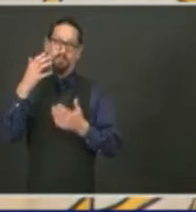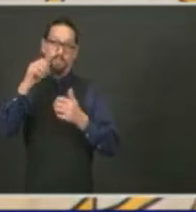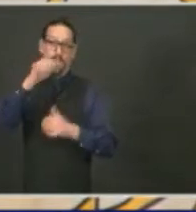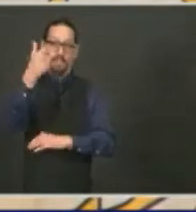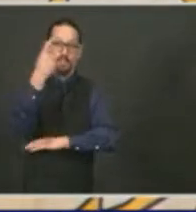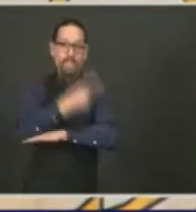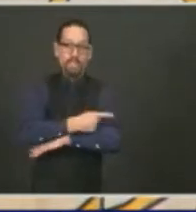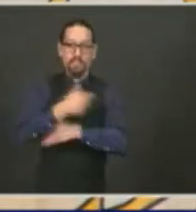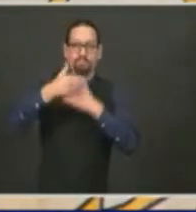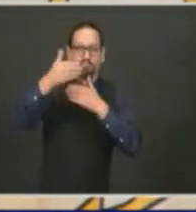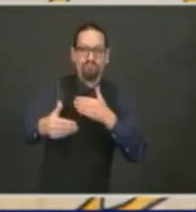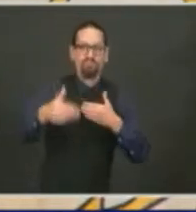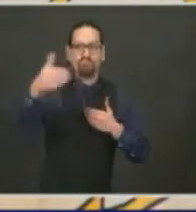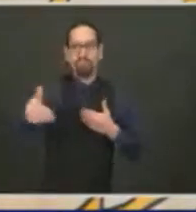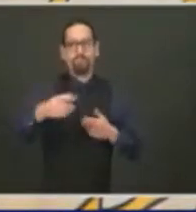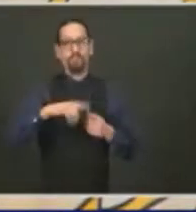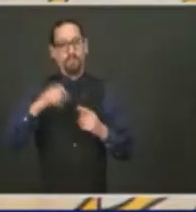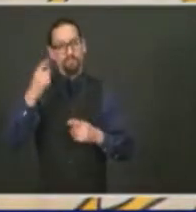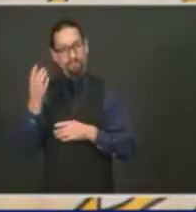going to be forced. We will ask.